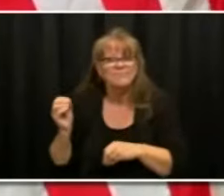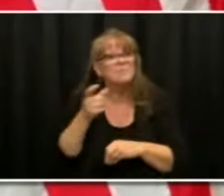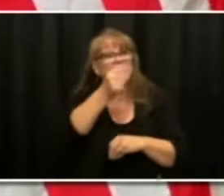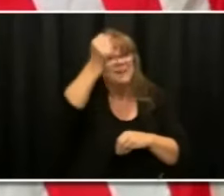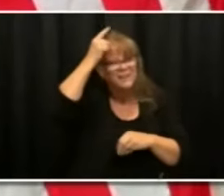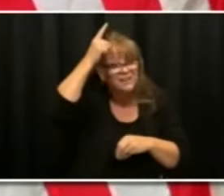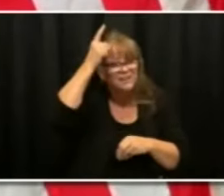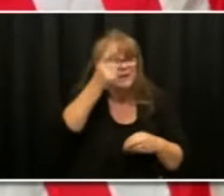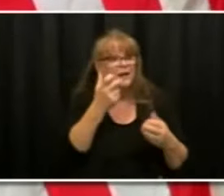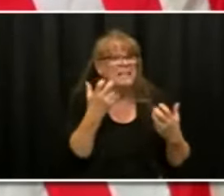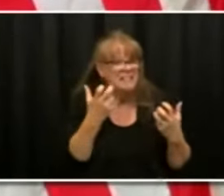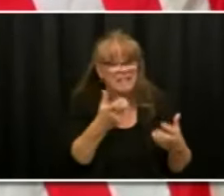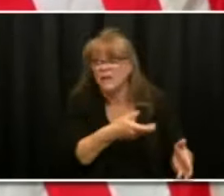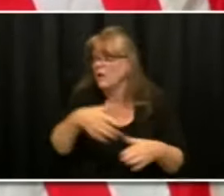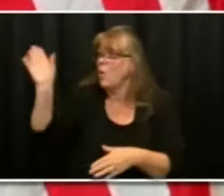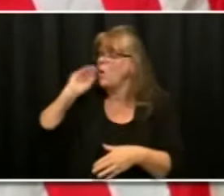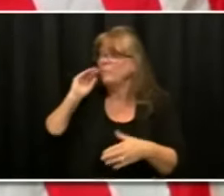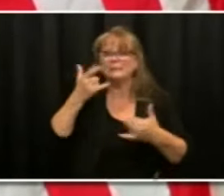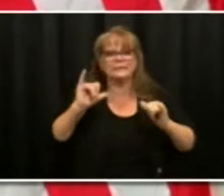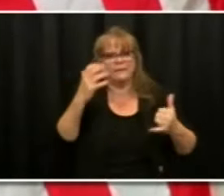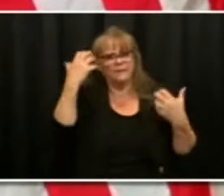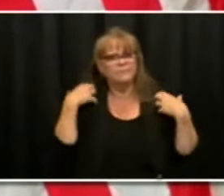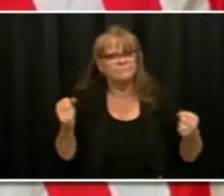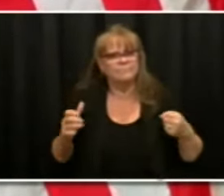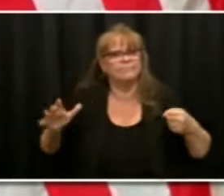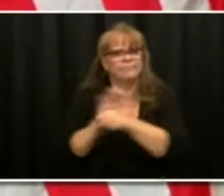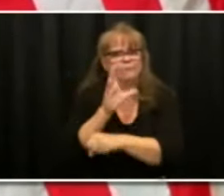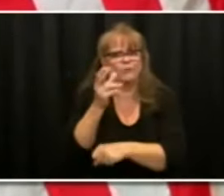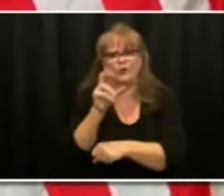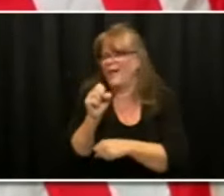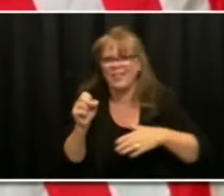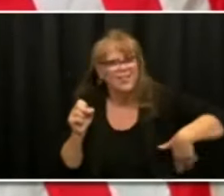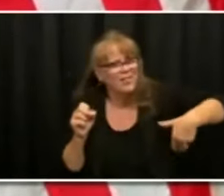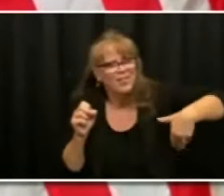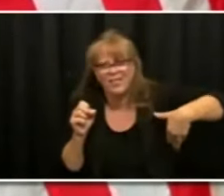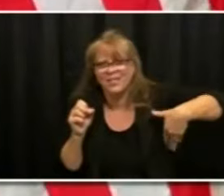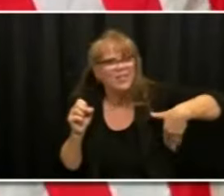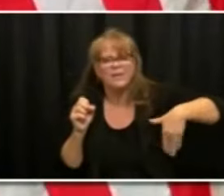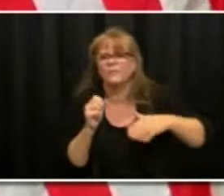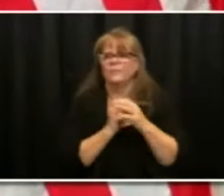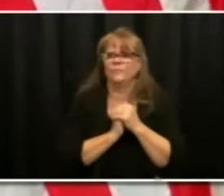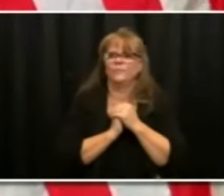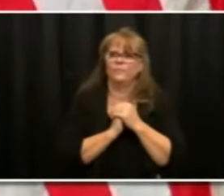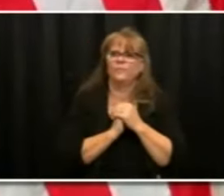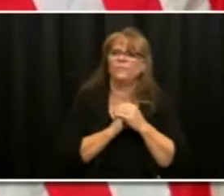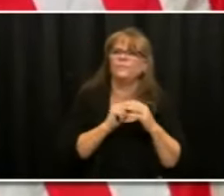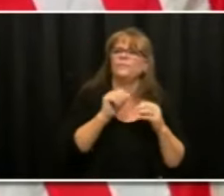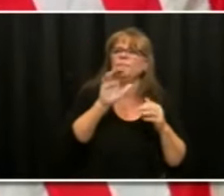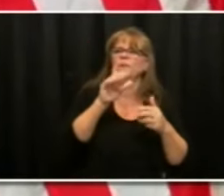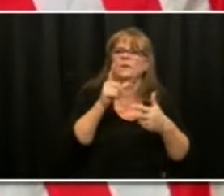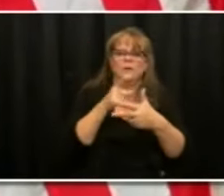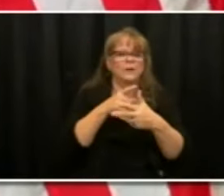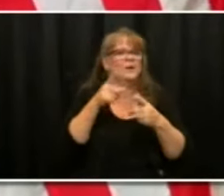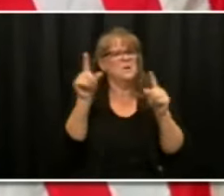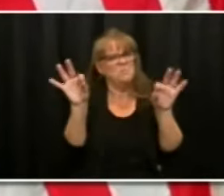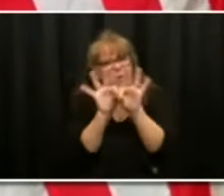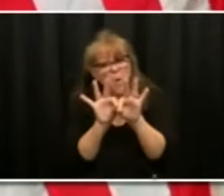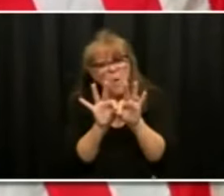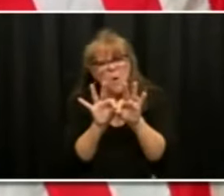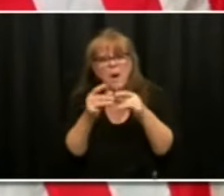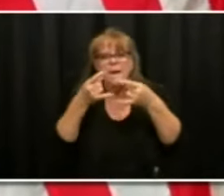has been, and we need to do a better job washing our hands frequently, wearing a mask, avoiding large